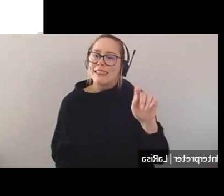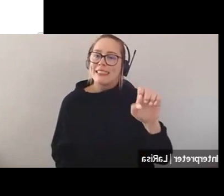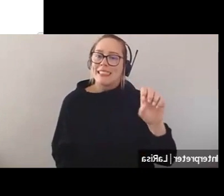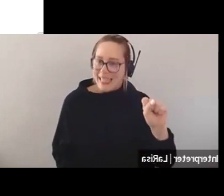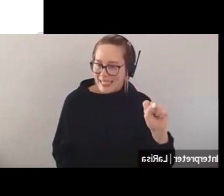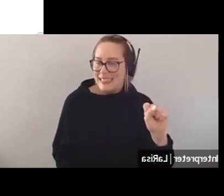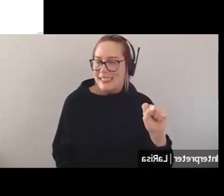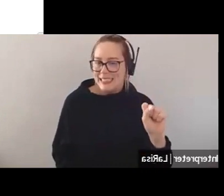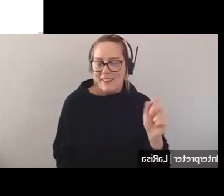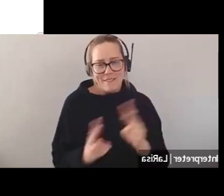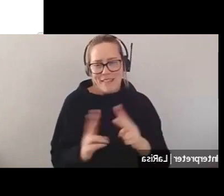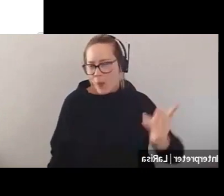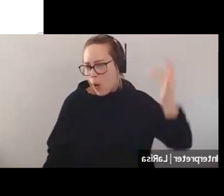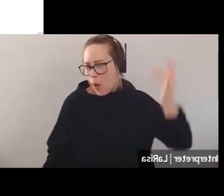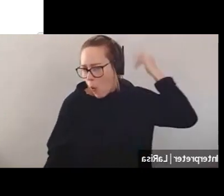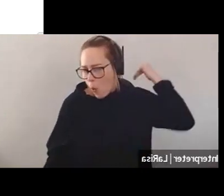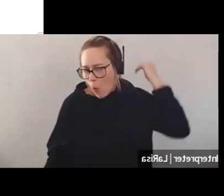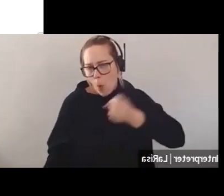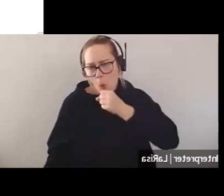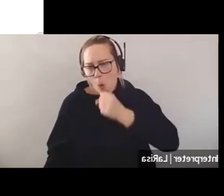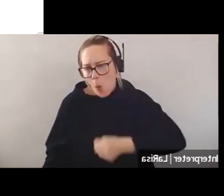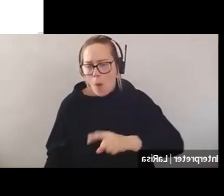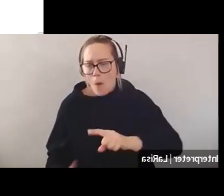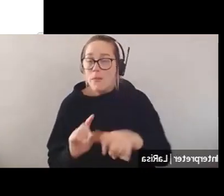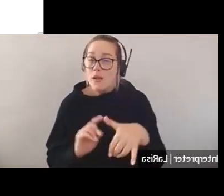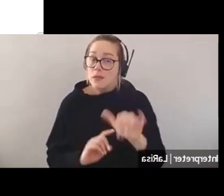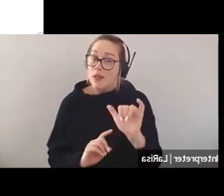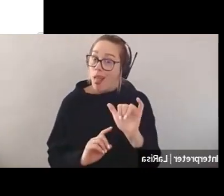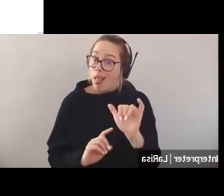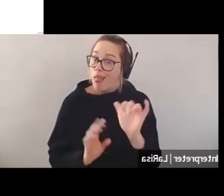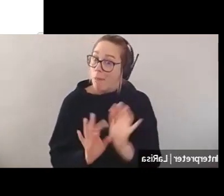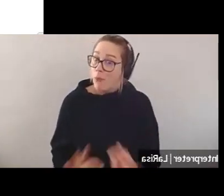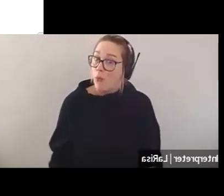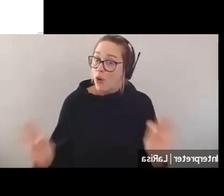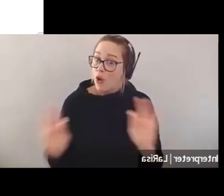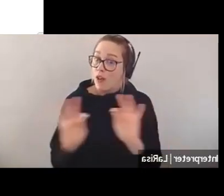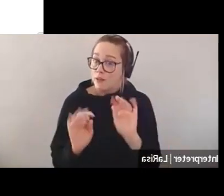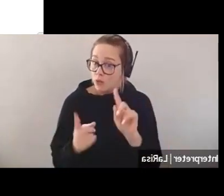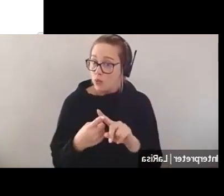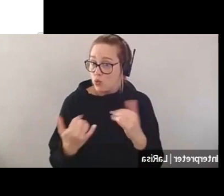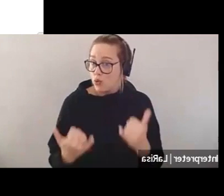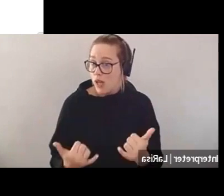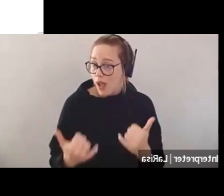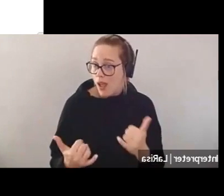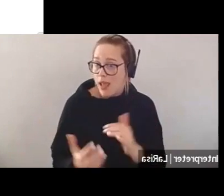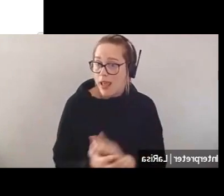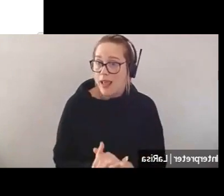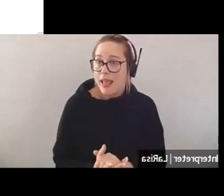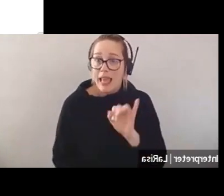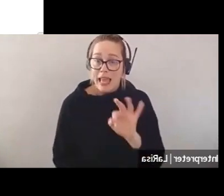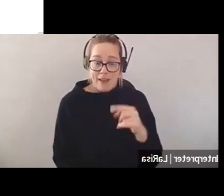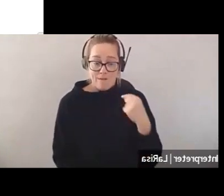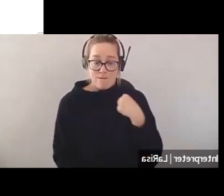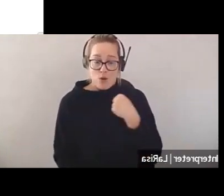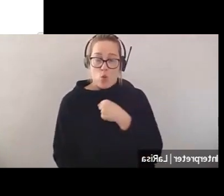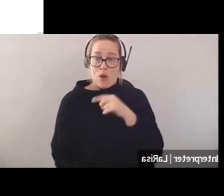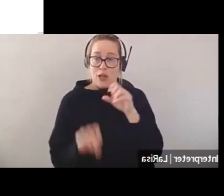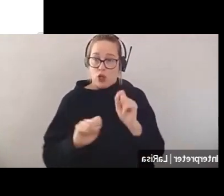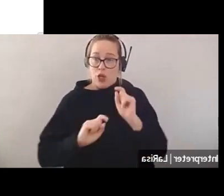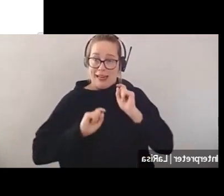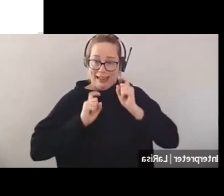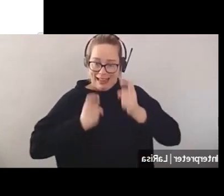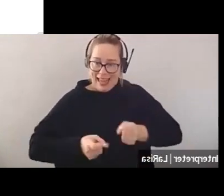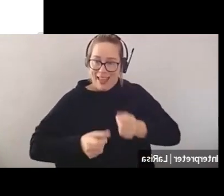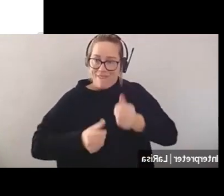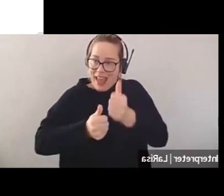I really like this quote by Hippocrates. So it's very old, but I think very relevant. And it is,